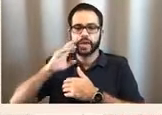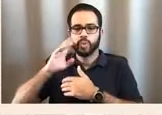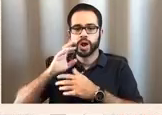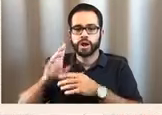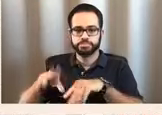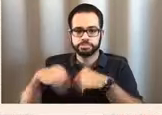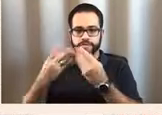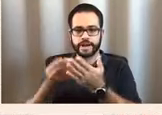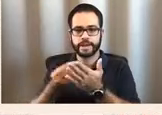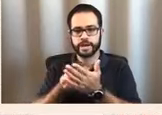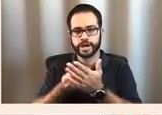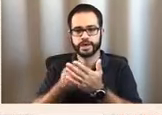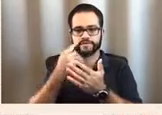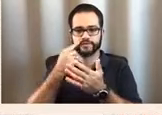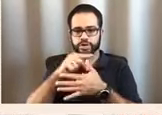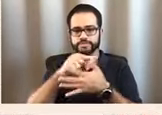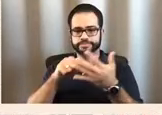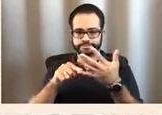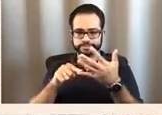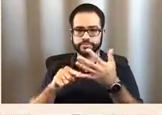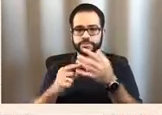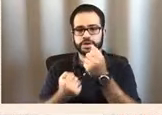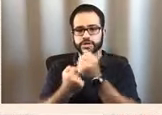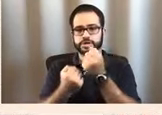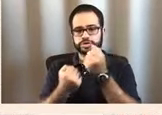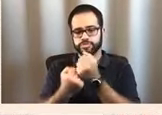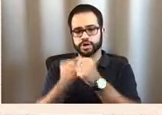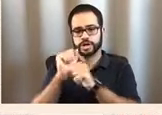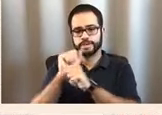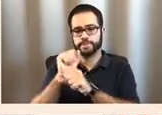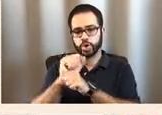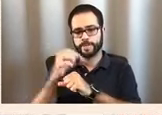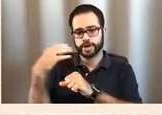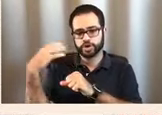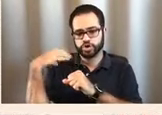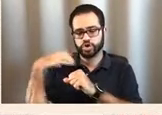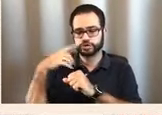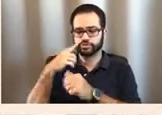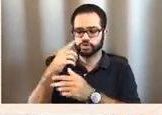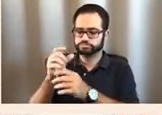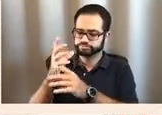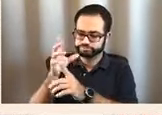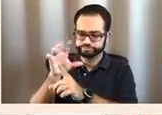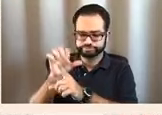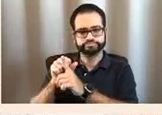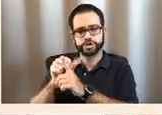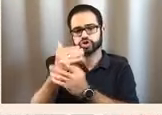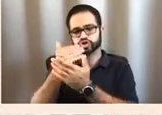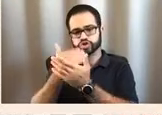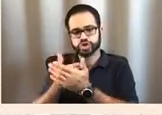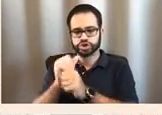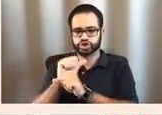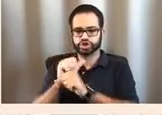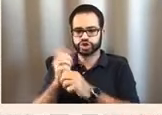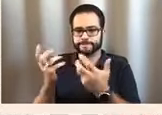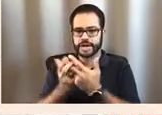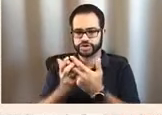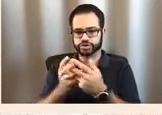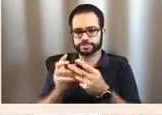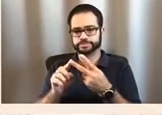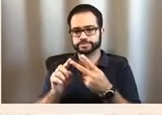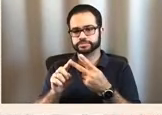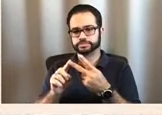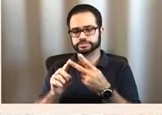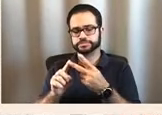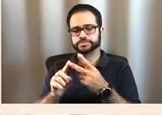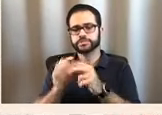services: supported employment coaching to secure a good job match, supported employment follow-along services